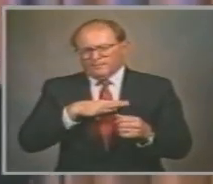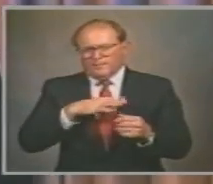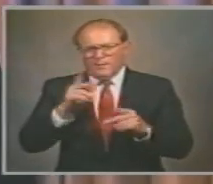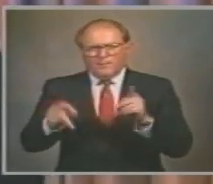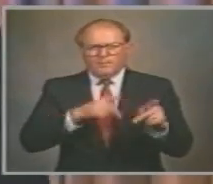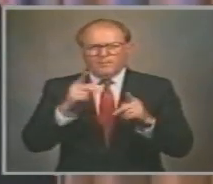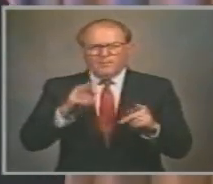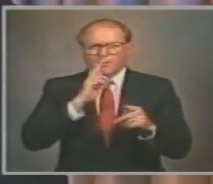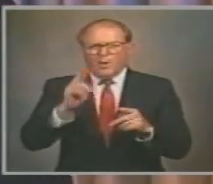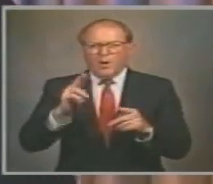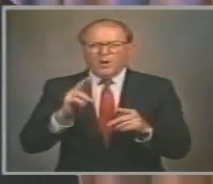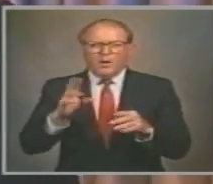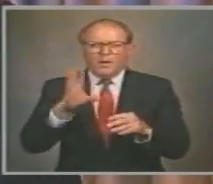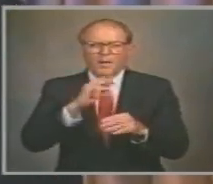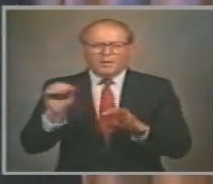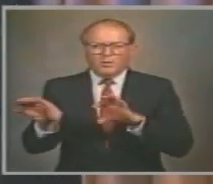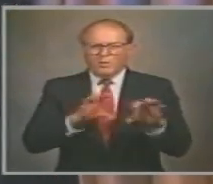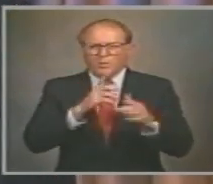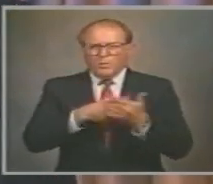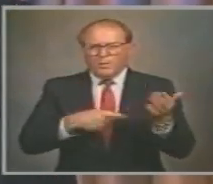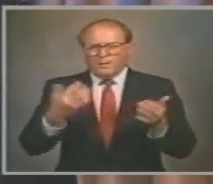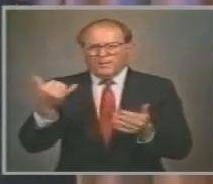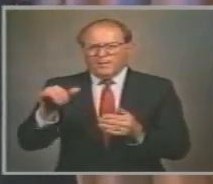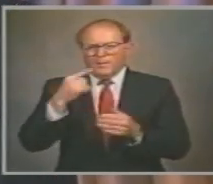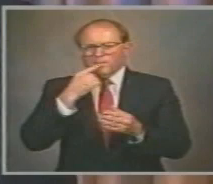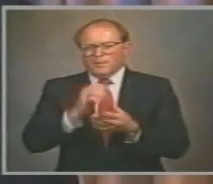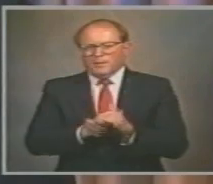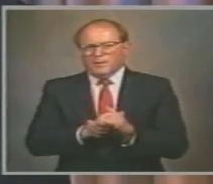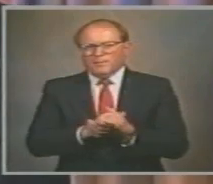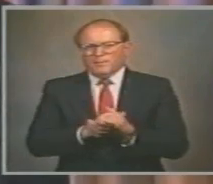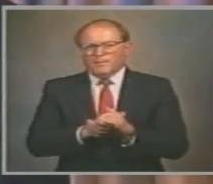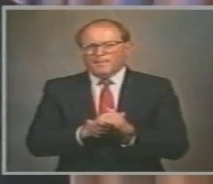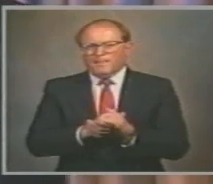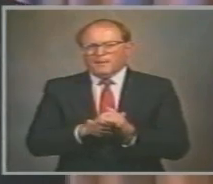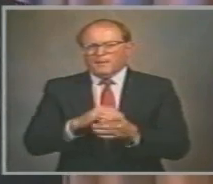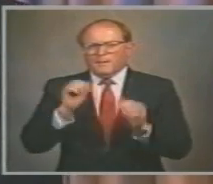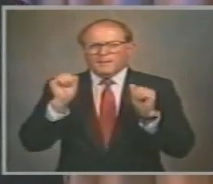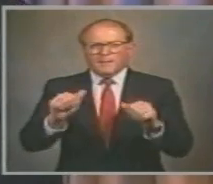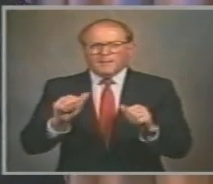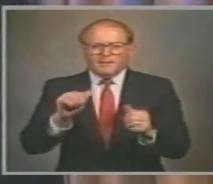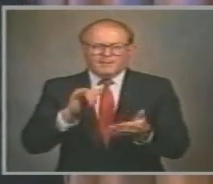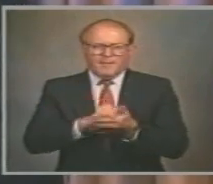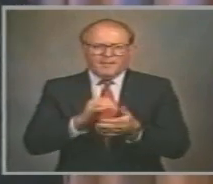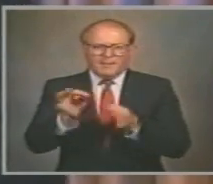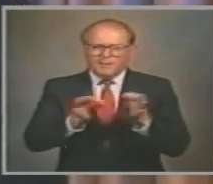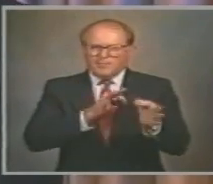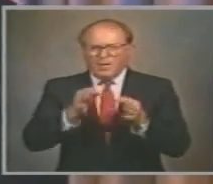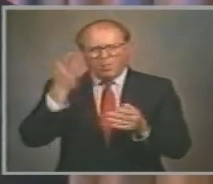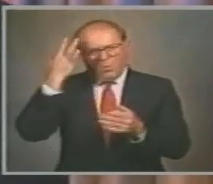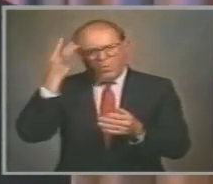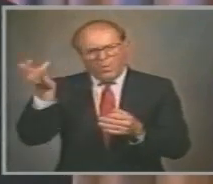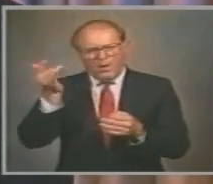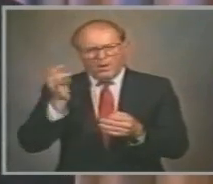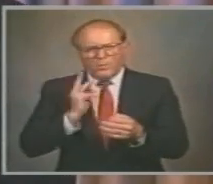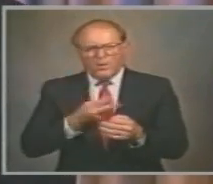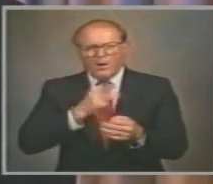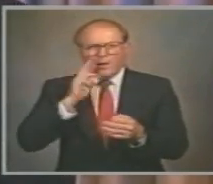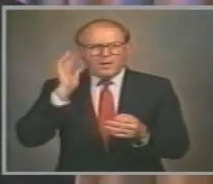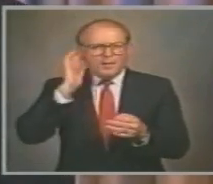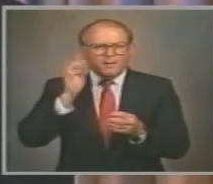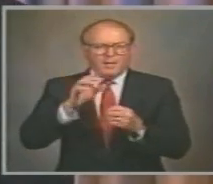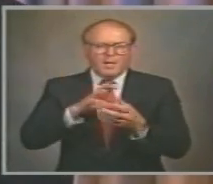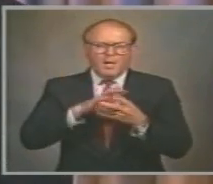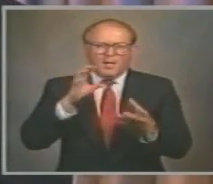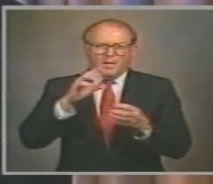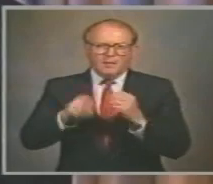People are and do what they believe. Could that be an explanation for some of the things that we're hearing a lot about